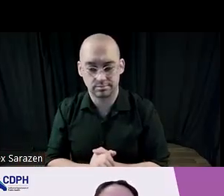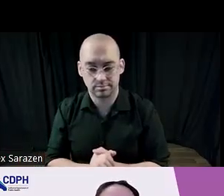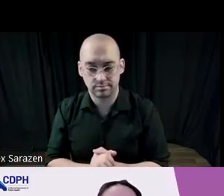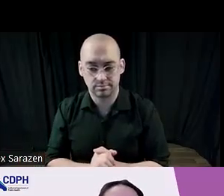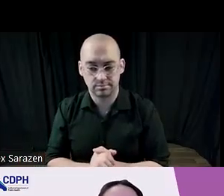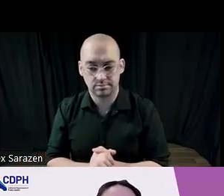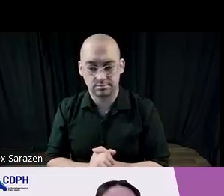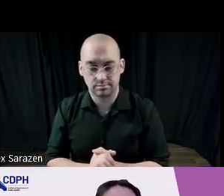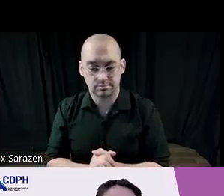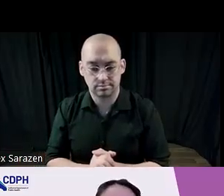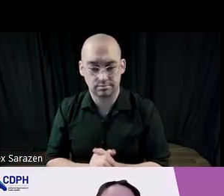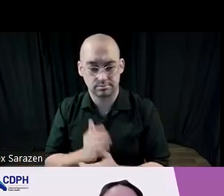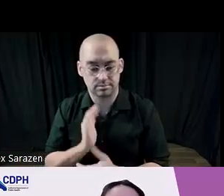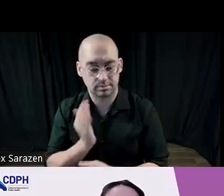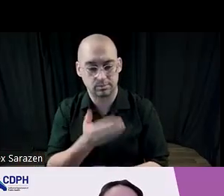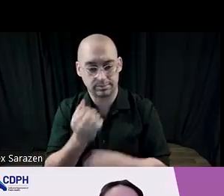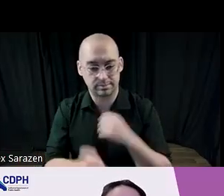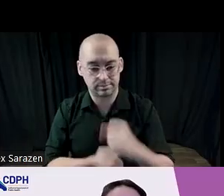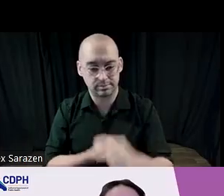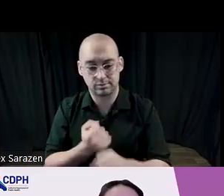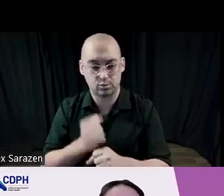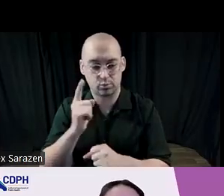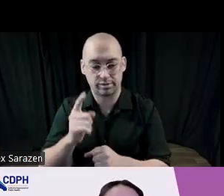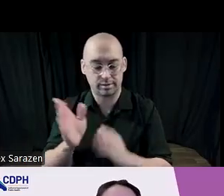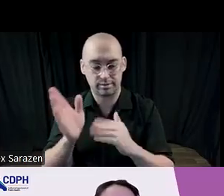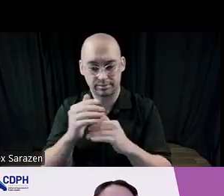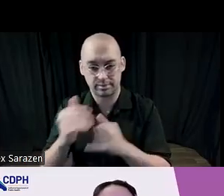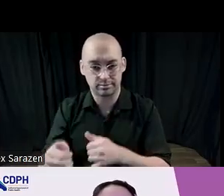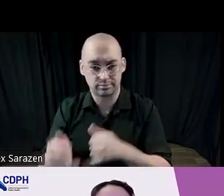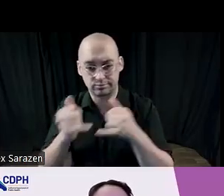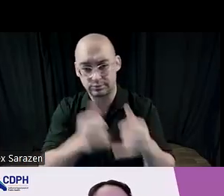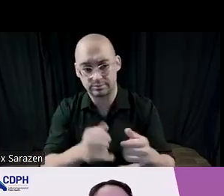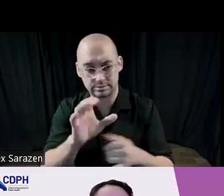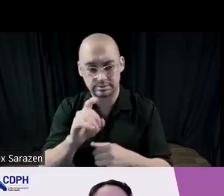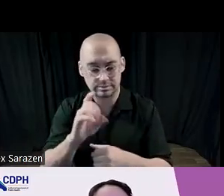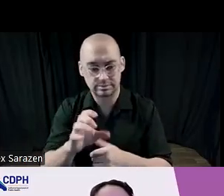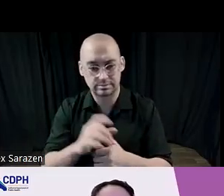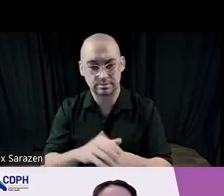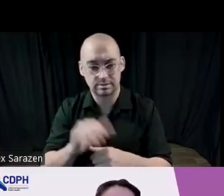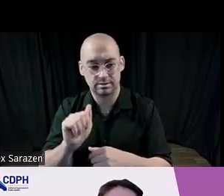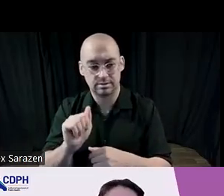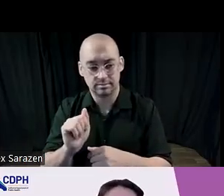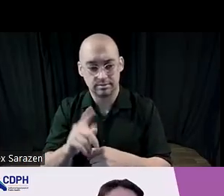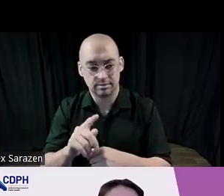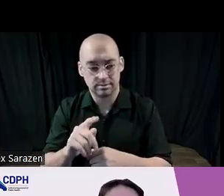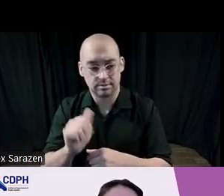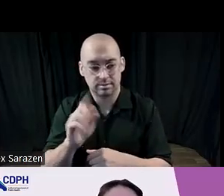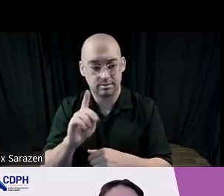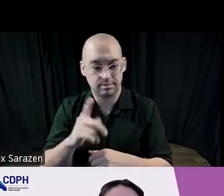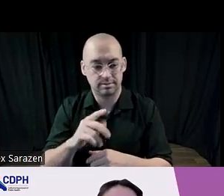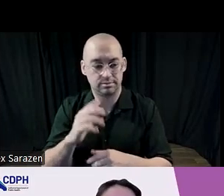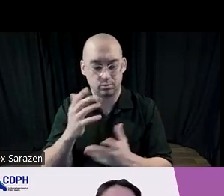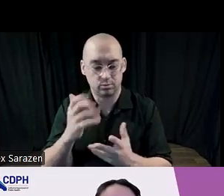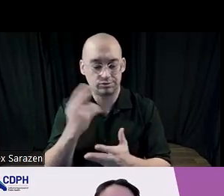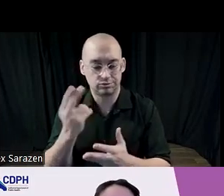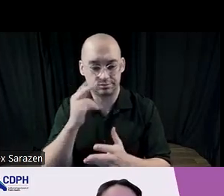We are in year 1 of our block grant from the CDC. ADP intends to use this grant to expand the California